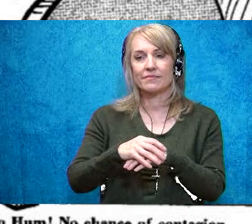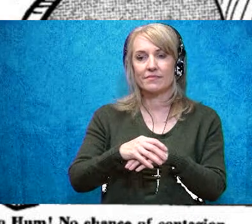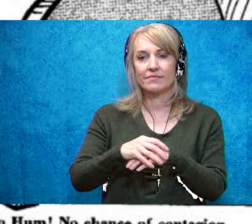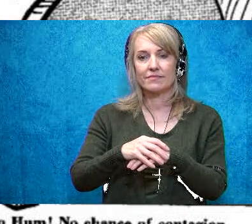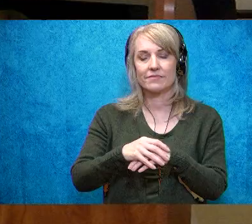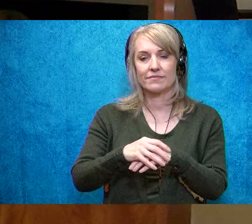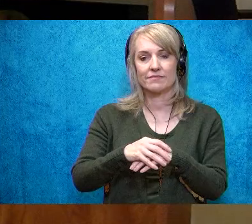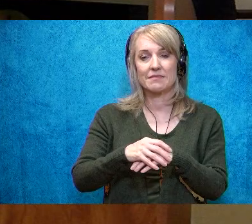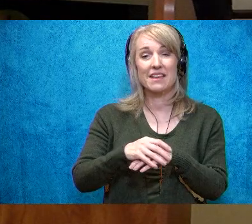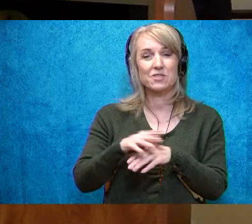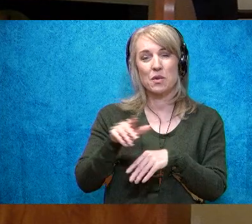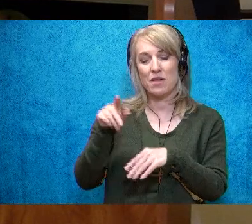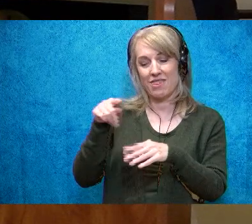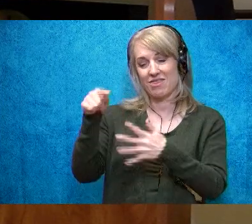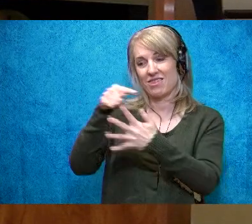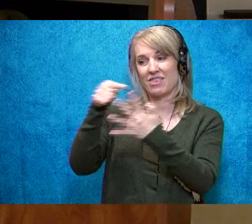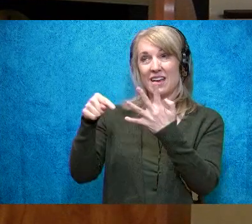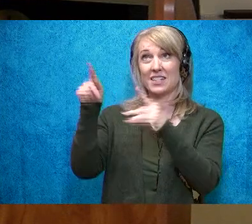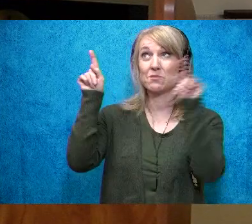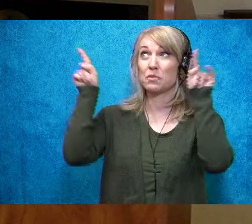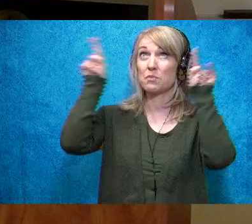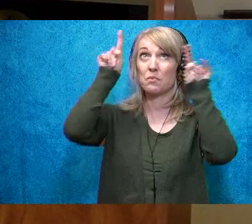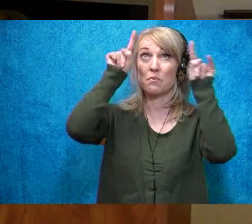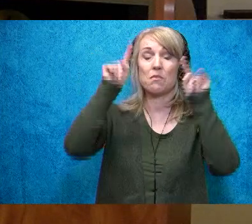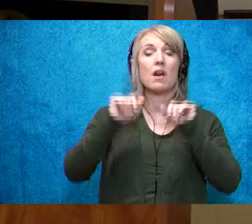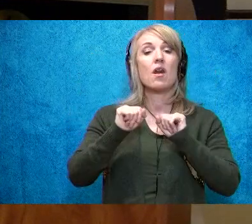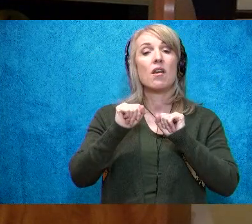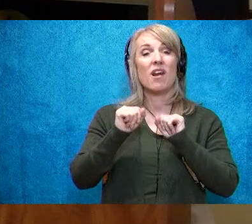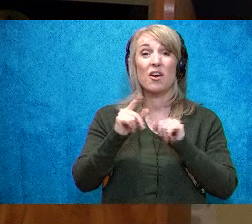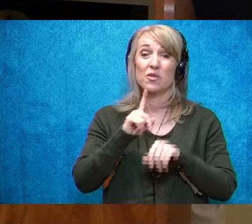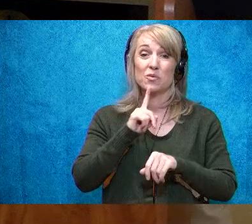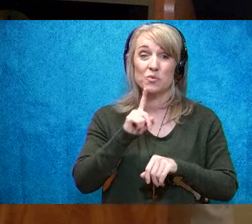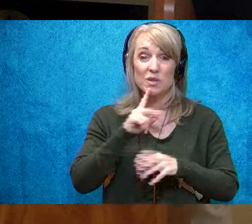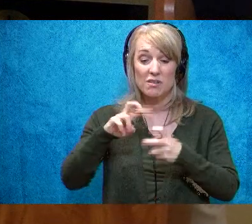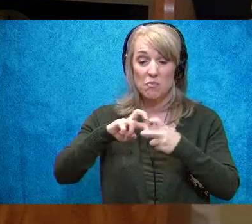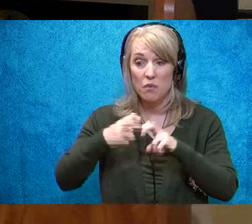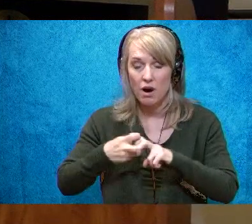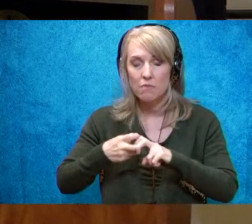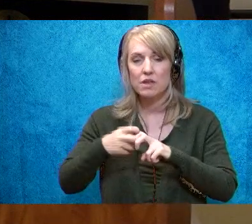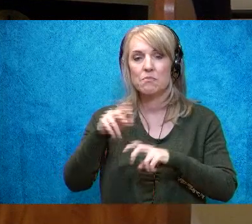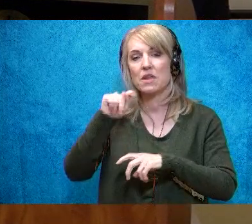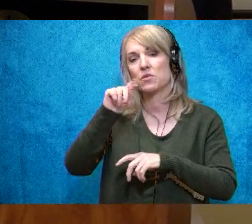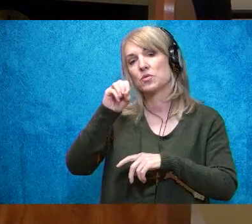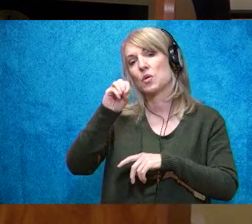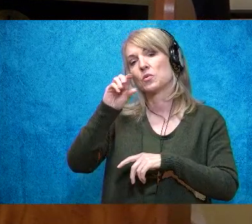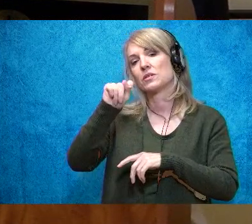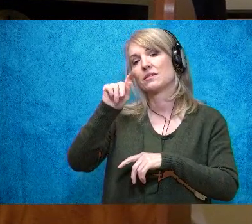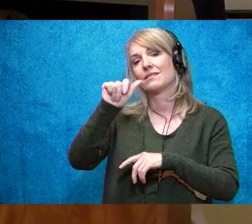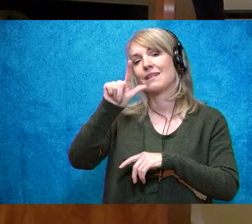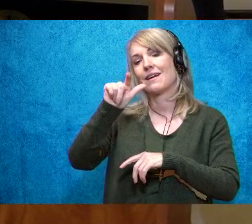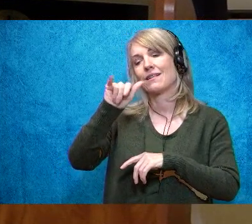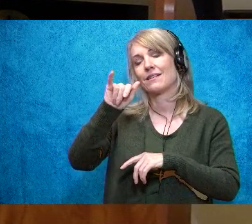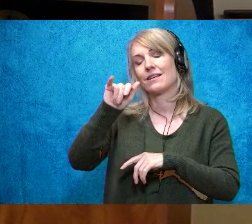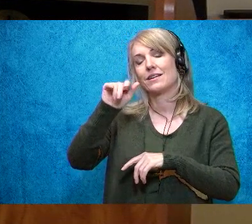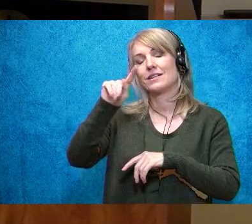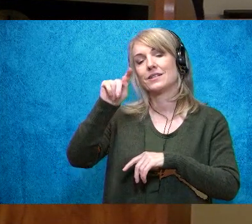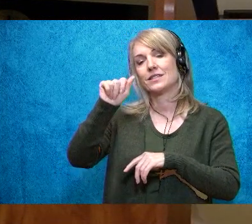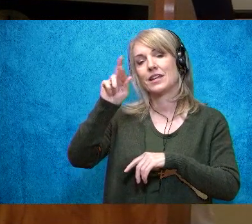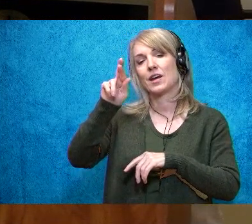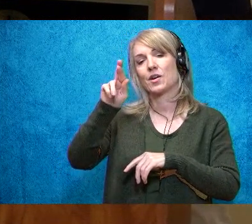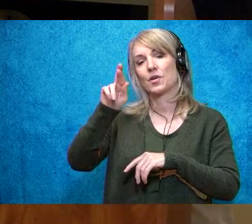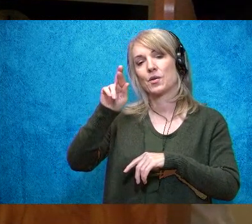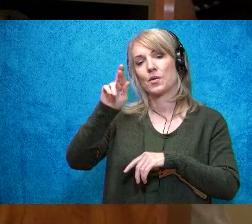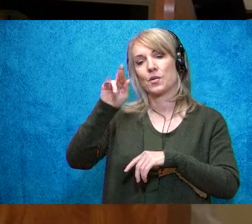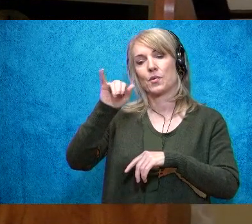are the problems and the diseases and the issues and the totalitarian governments in Europe. And we're in our